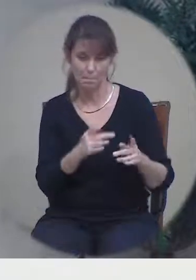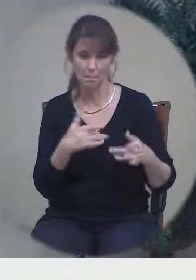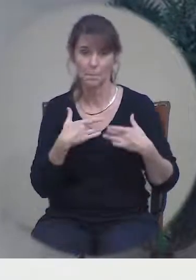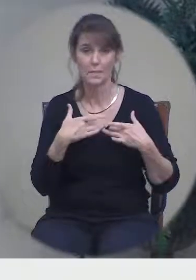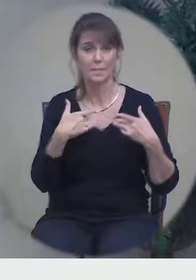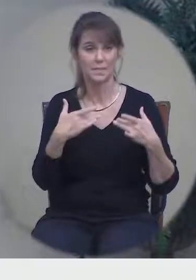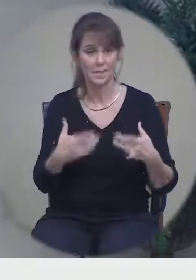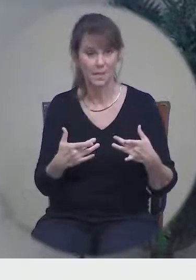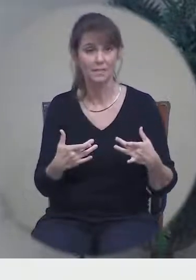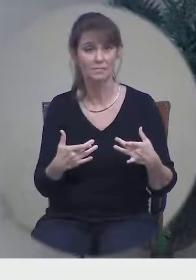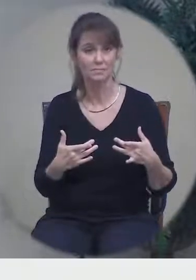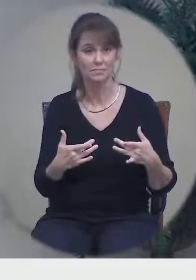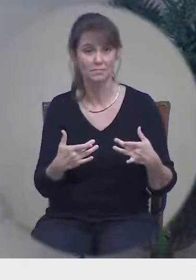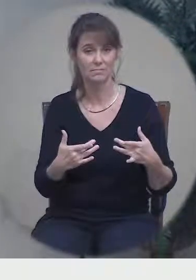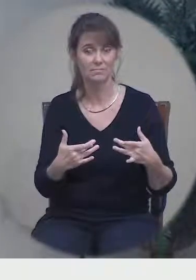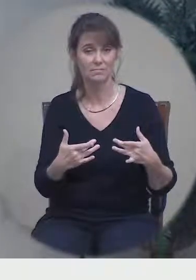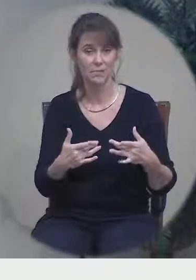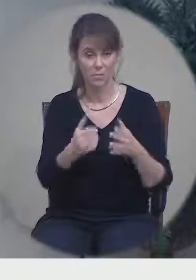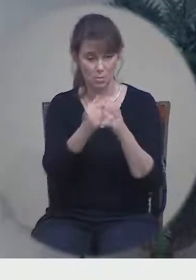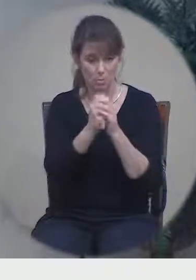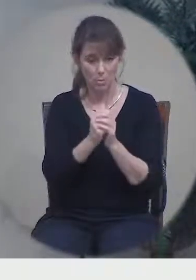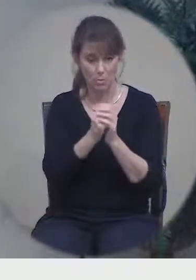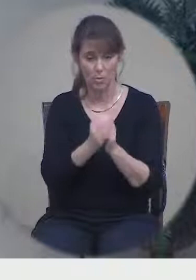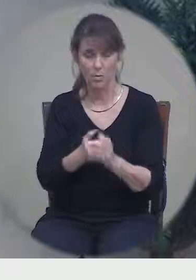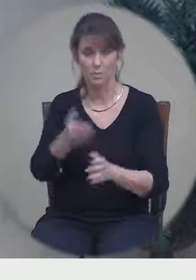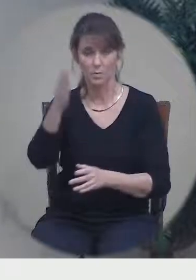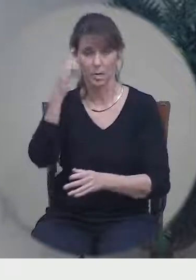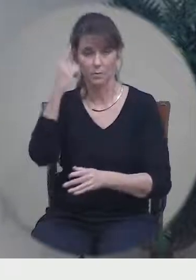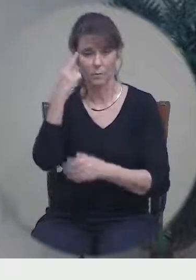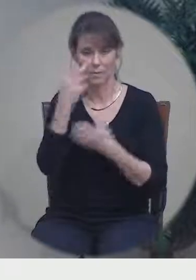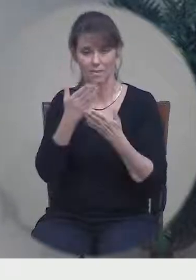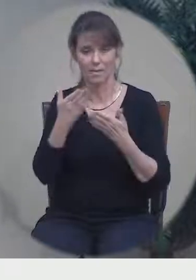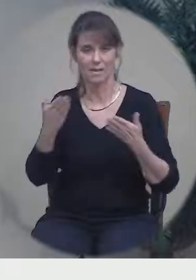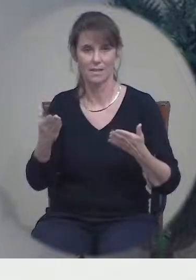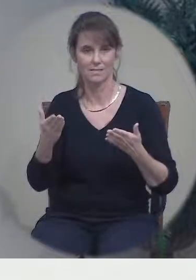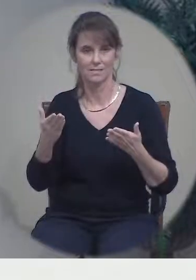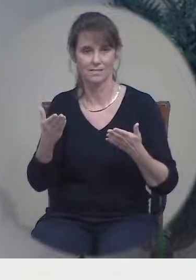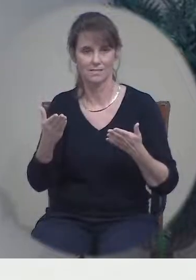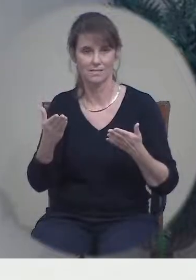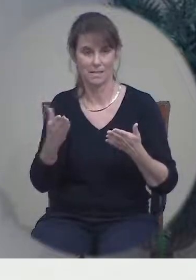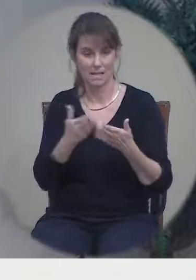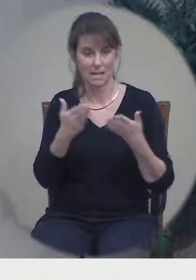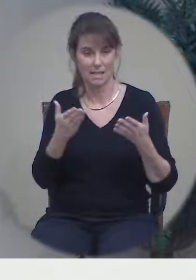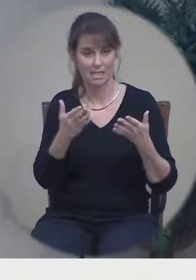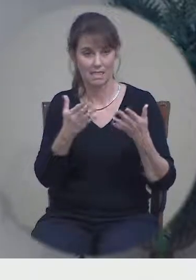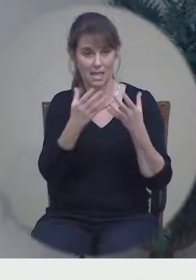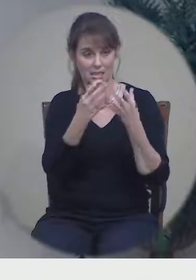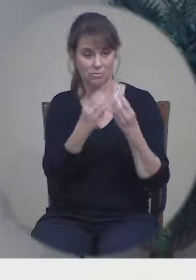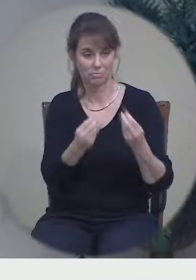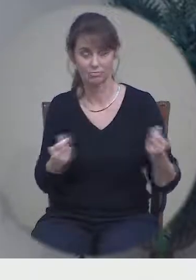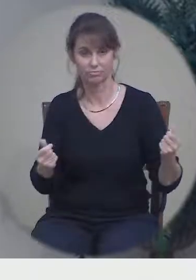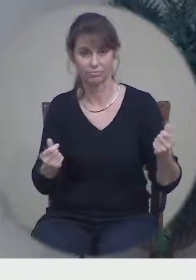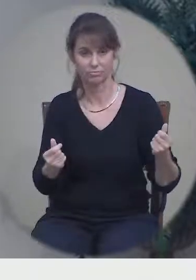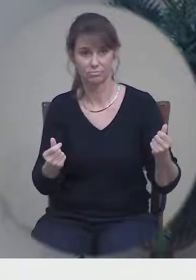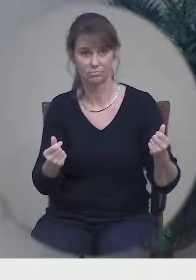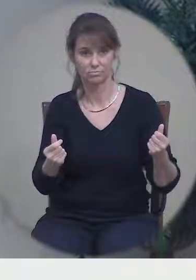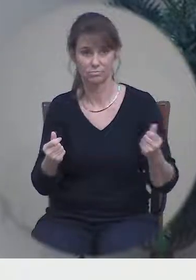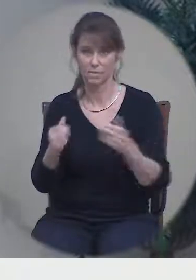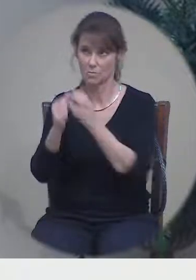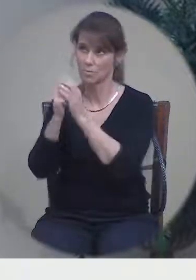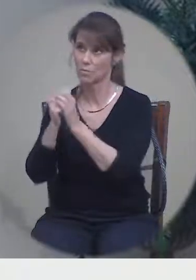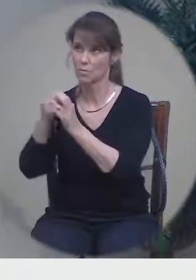Absolutely. And I think that's what a tactic that he plays over and over again because it works.